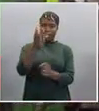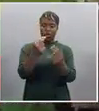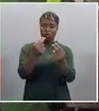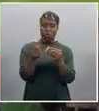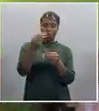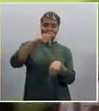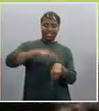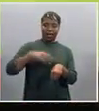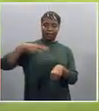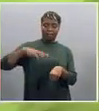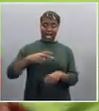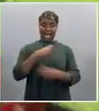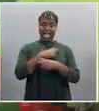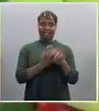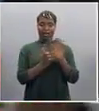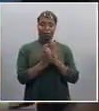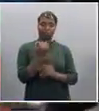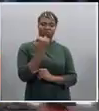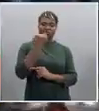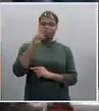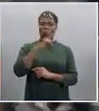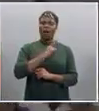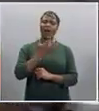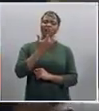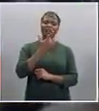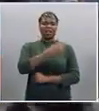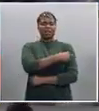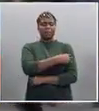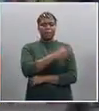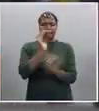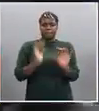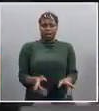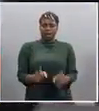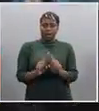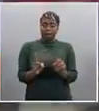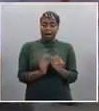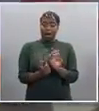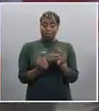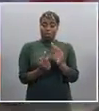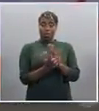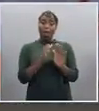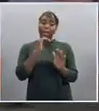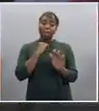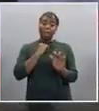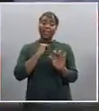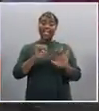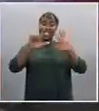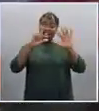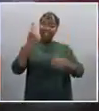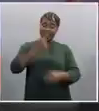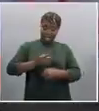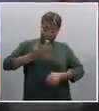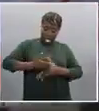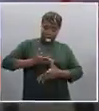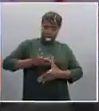pay and annual leave law. Protesters believe it favours the employer. The new law makes it legal to work for more than 7 consecutive days,